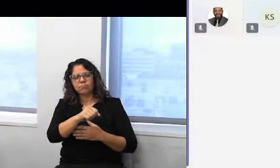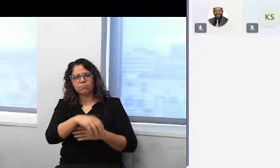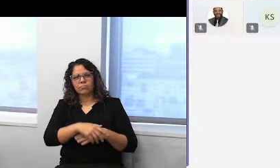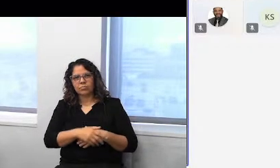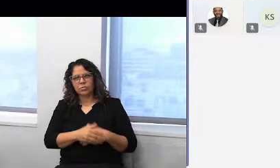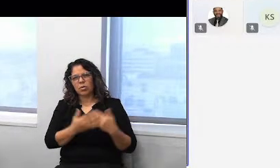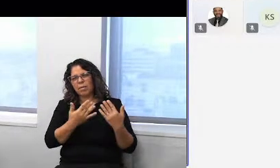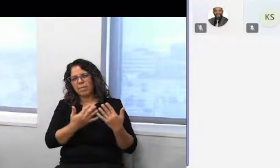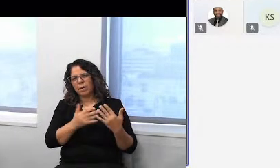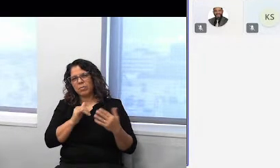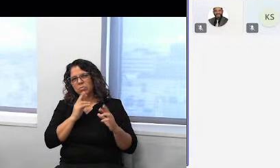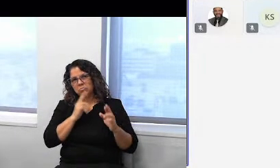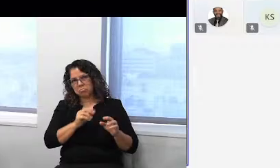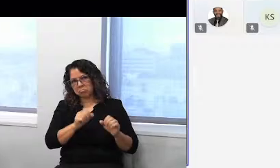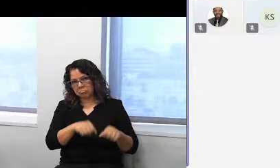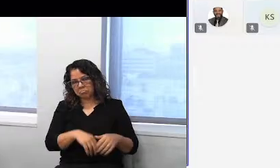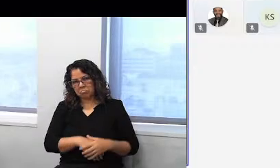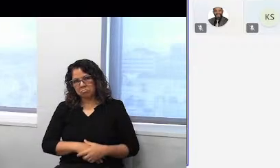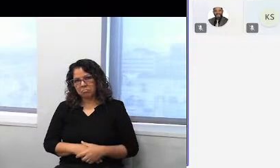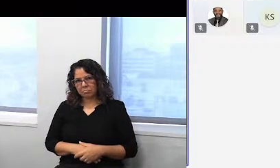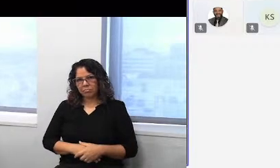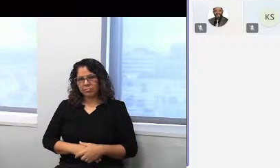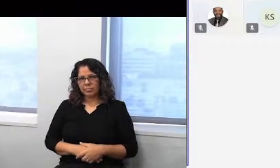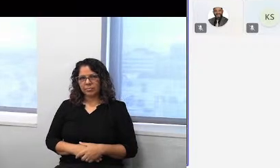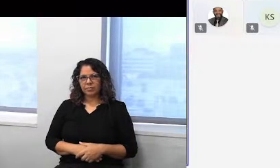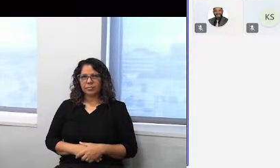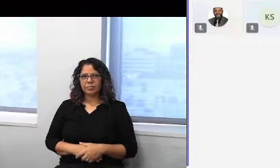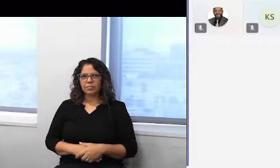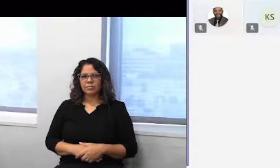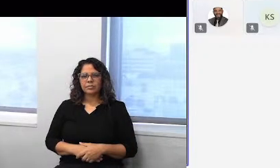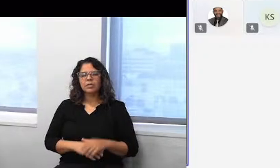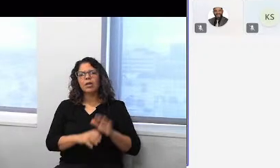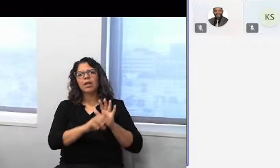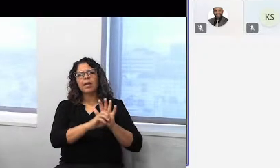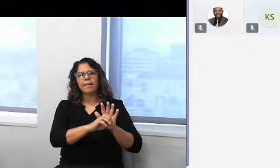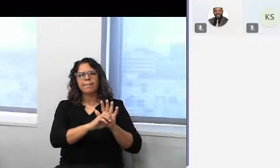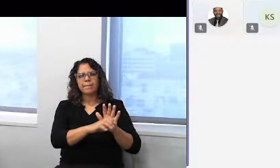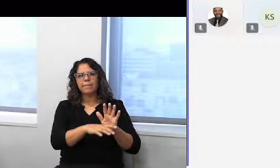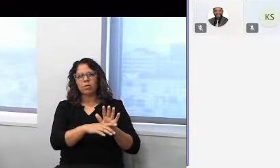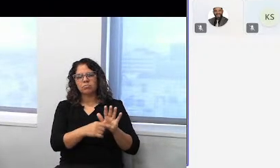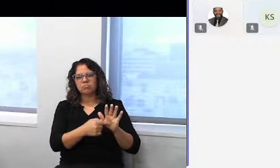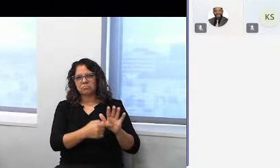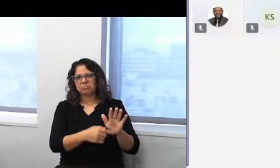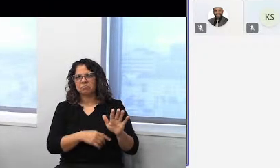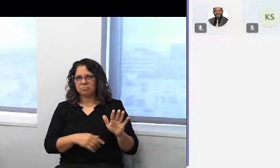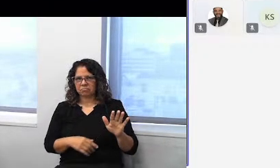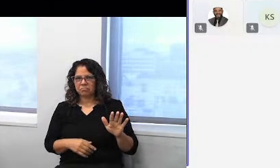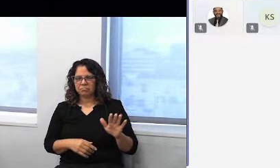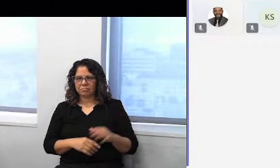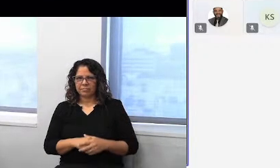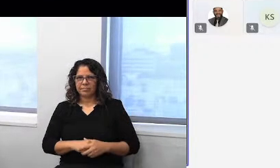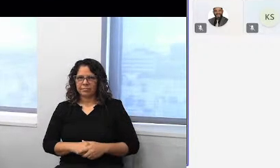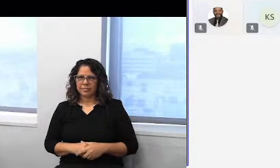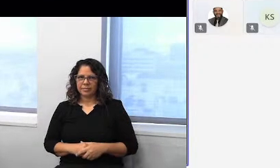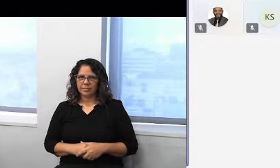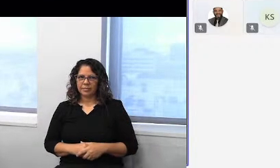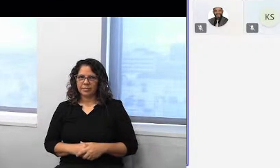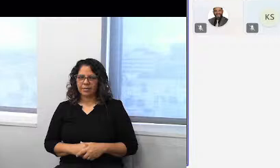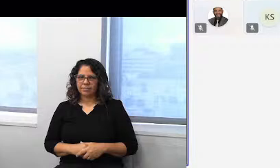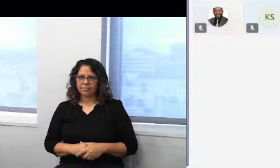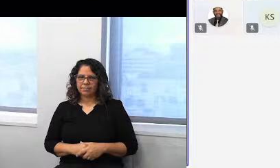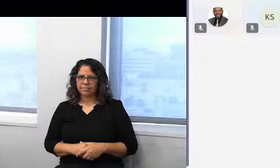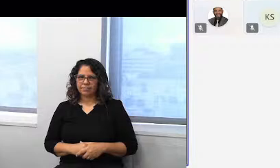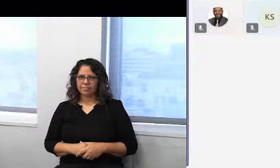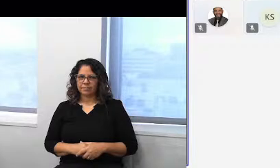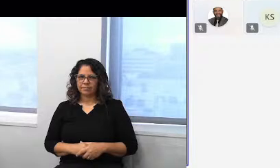yes, and I will use an example to illustrate this for you on a governmental utility that I worked prior to